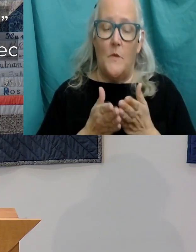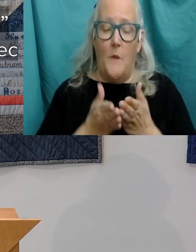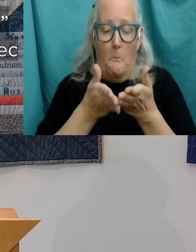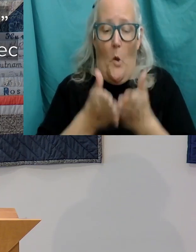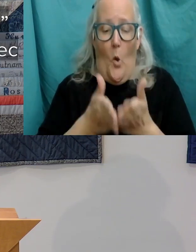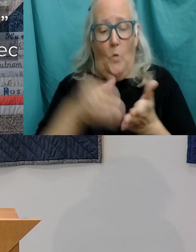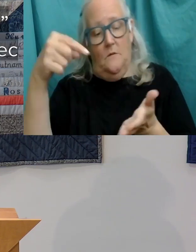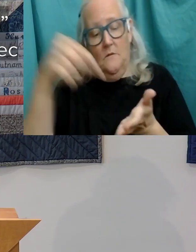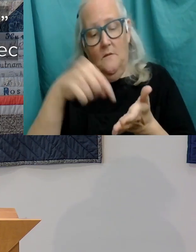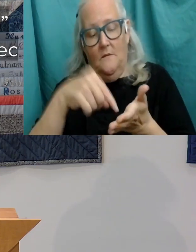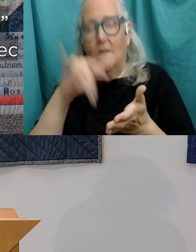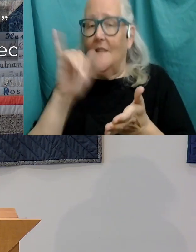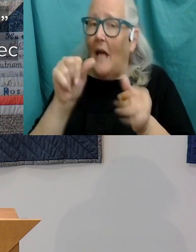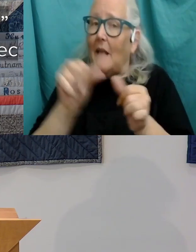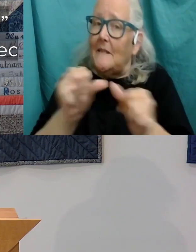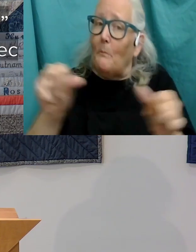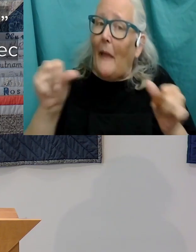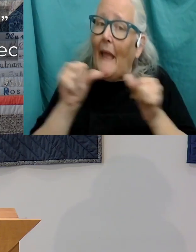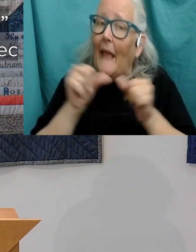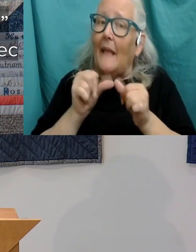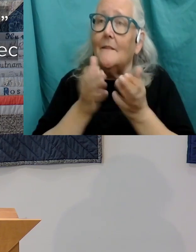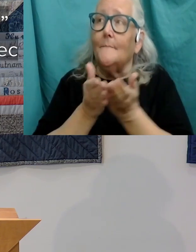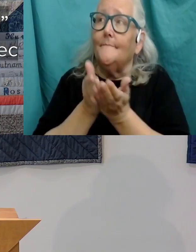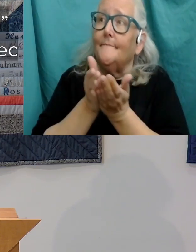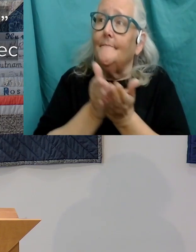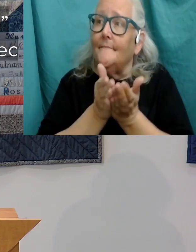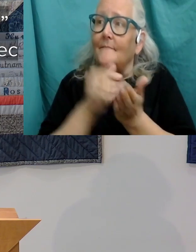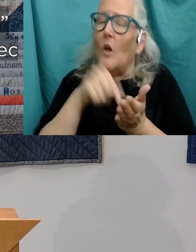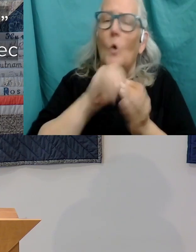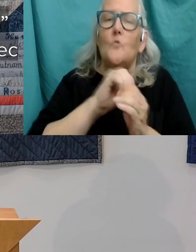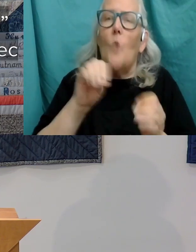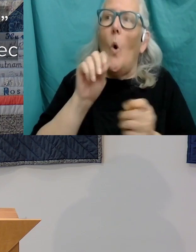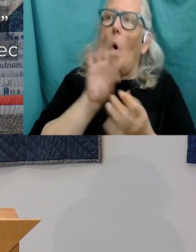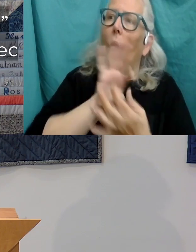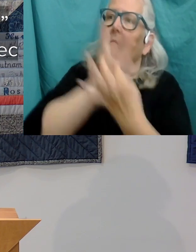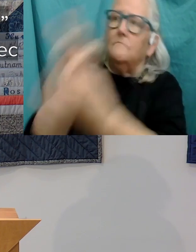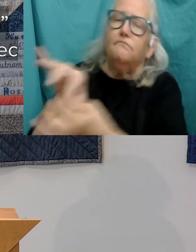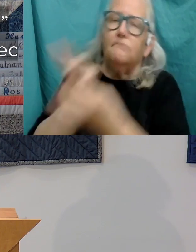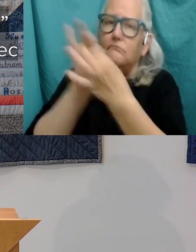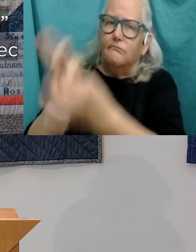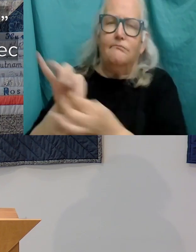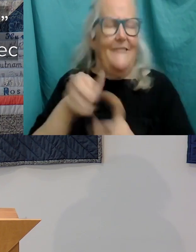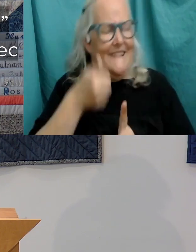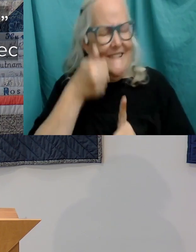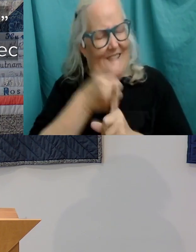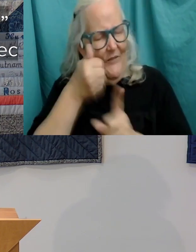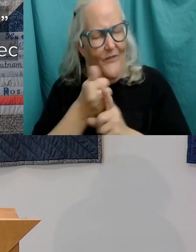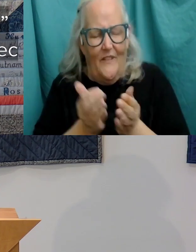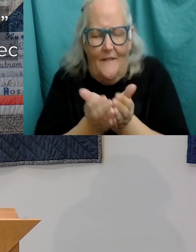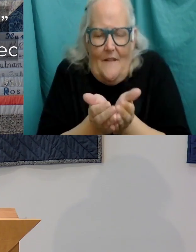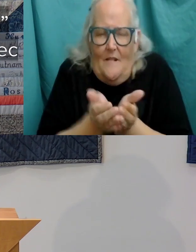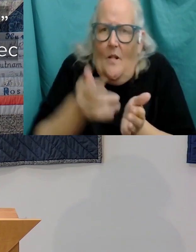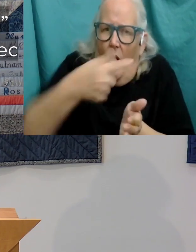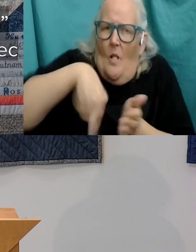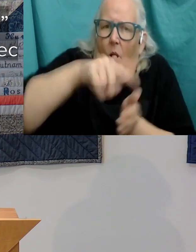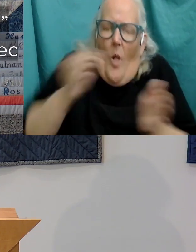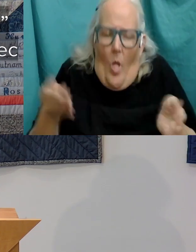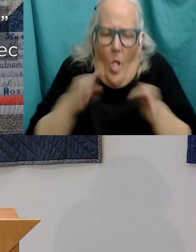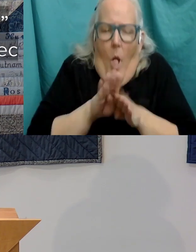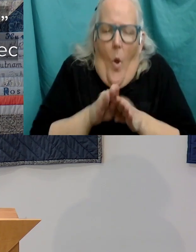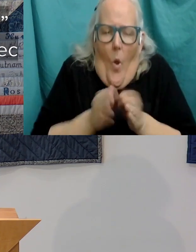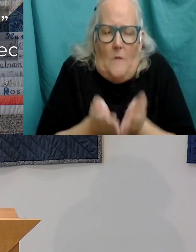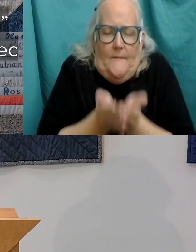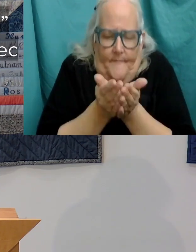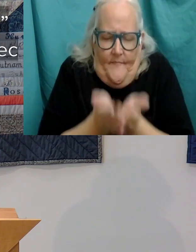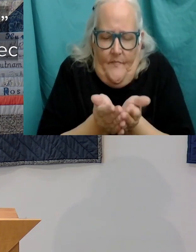place without a place, that exists by itself, that is closed in on itself, and at the same time is given over to the infinity